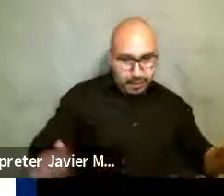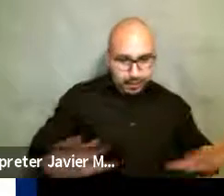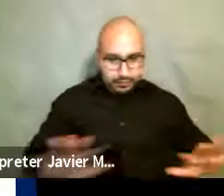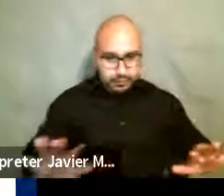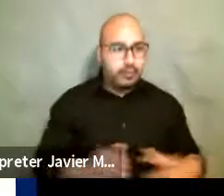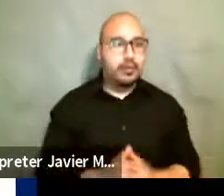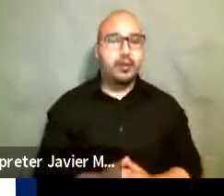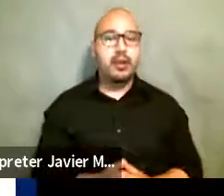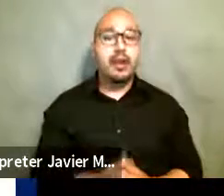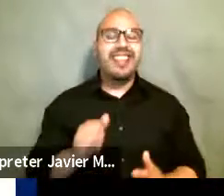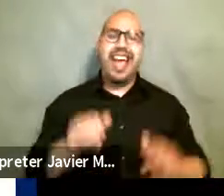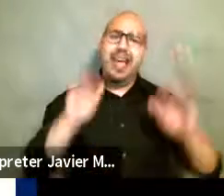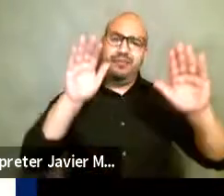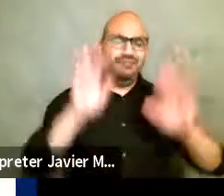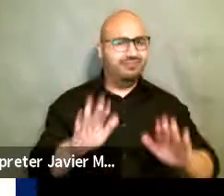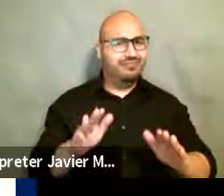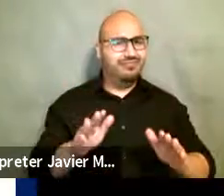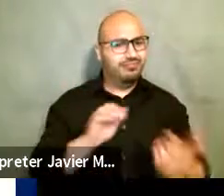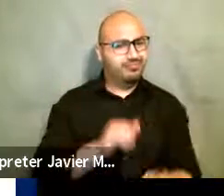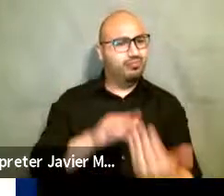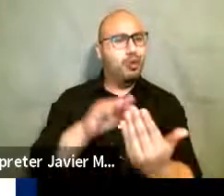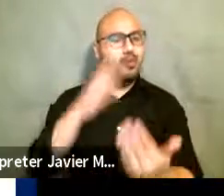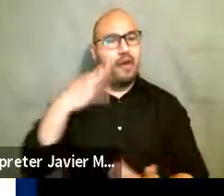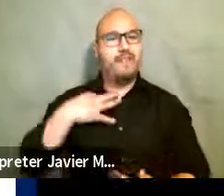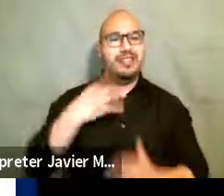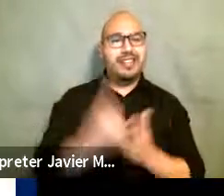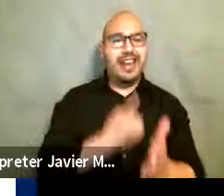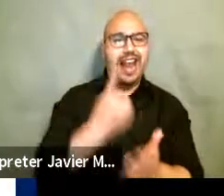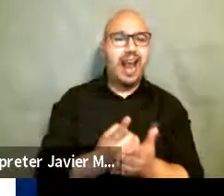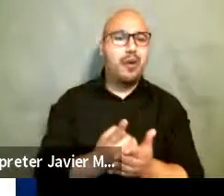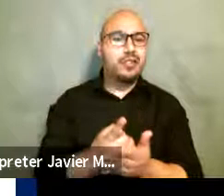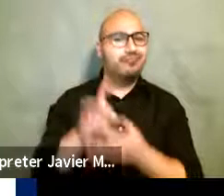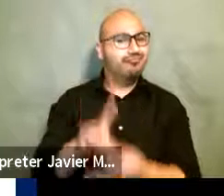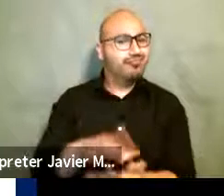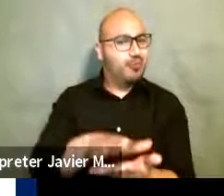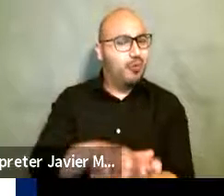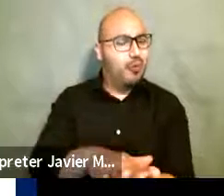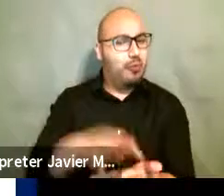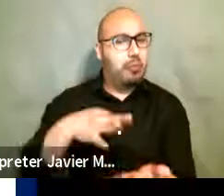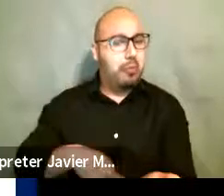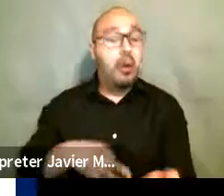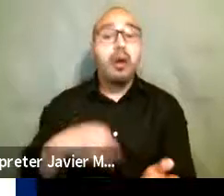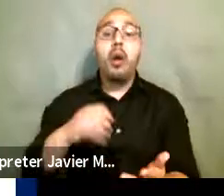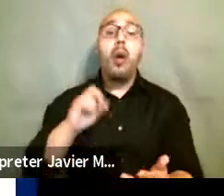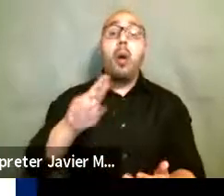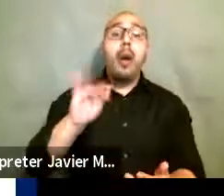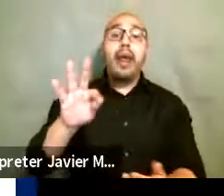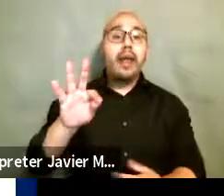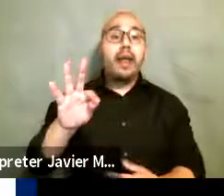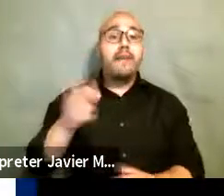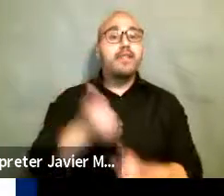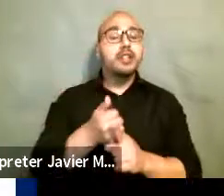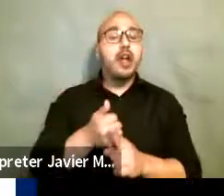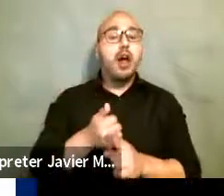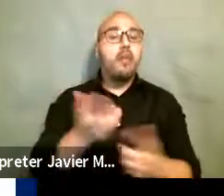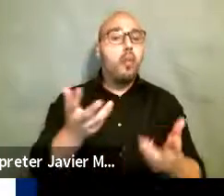real amazing ways to get those volunteer hours in for school, or if you're just looking for a way to connect